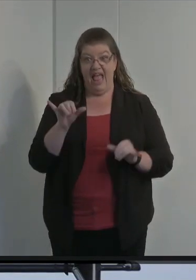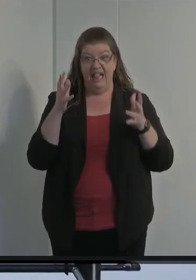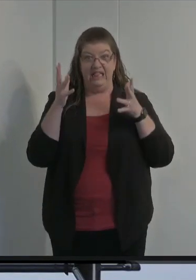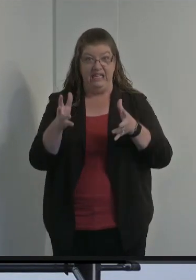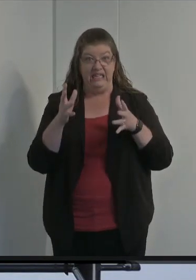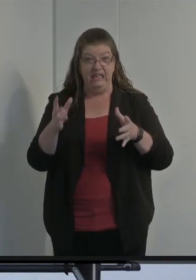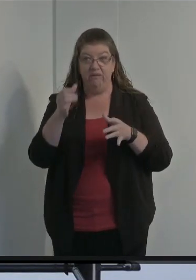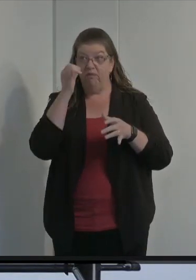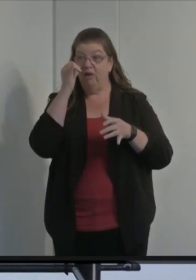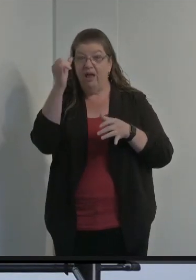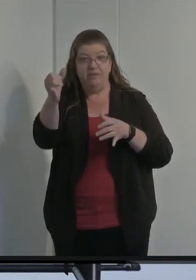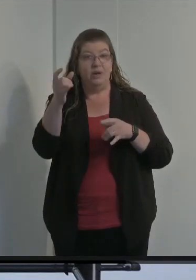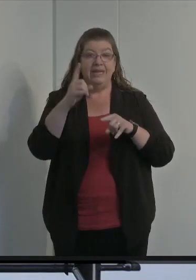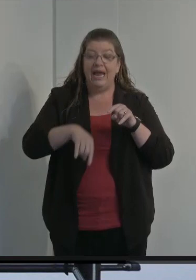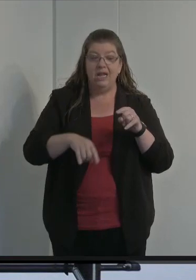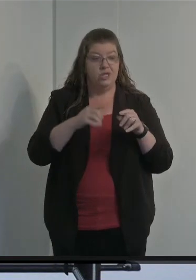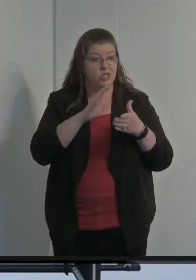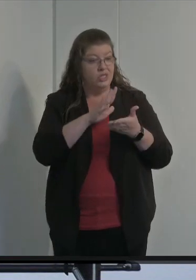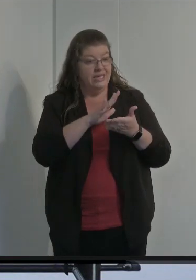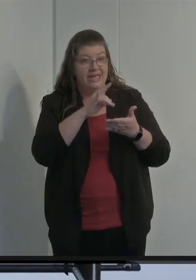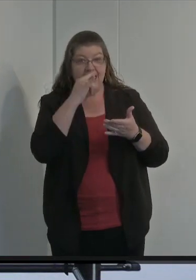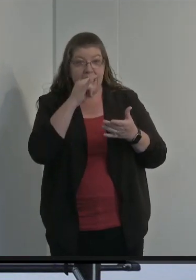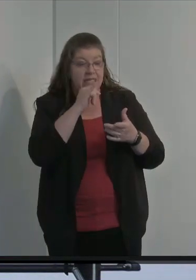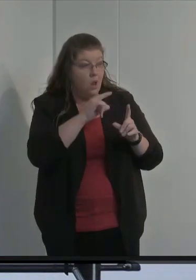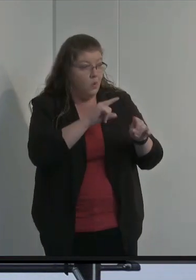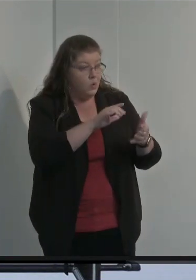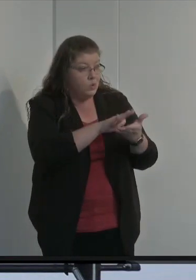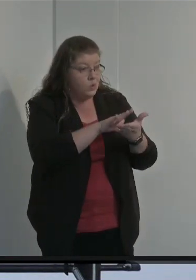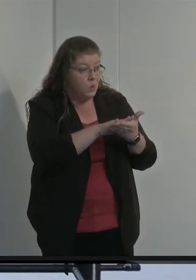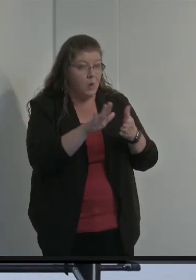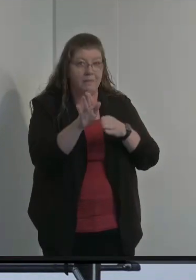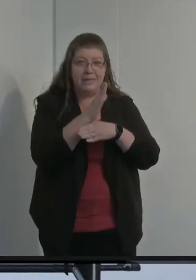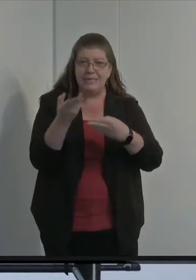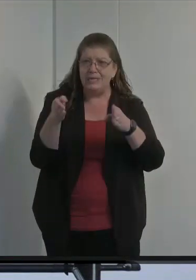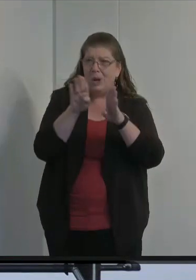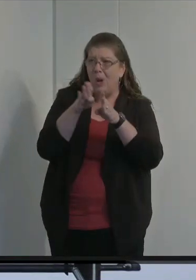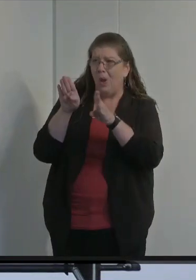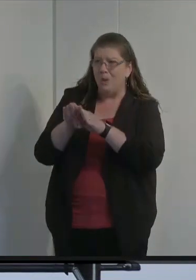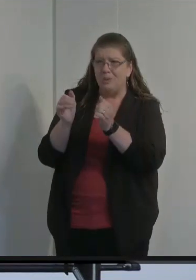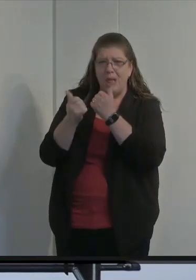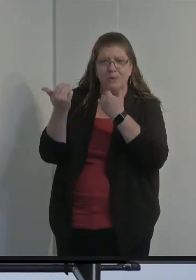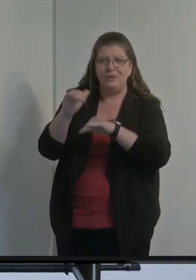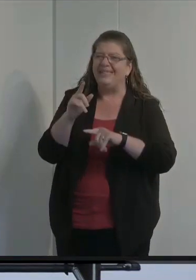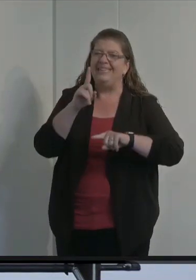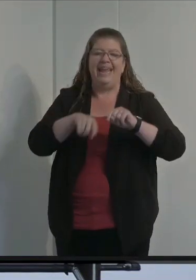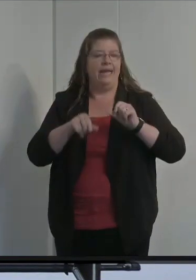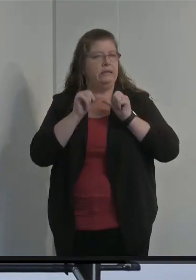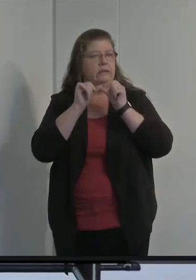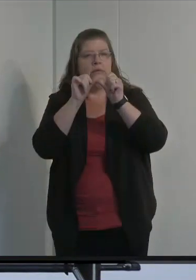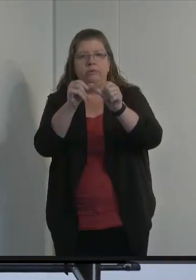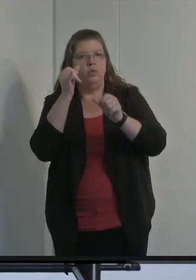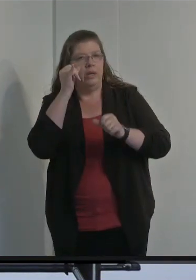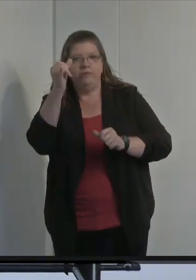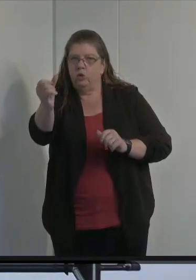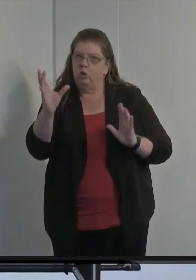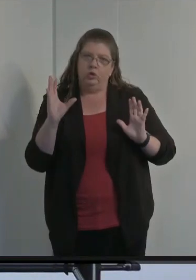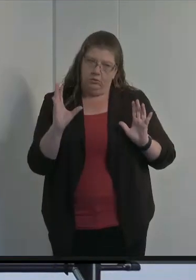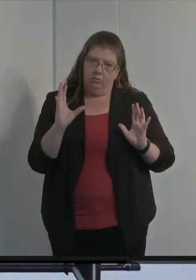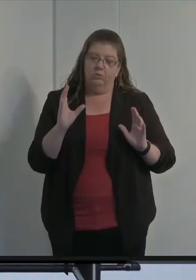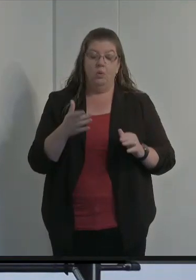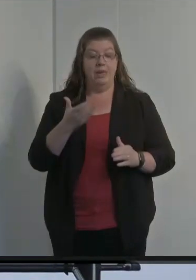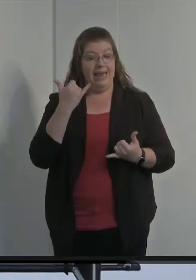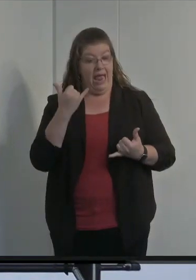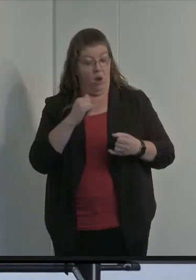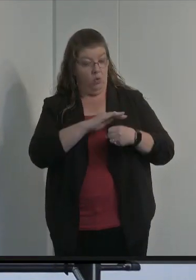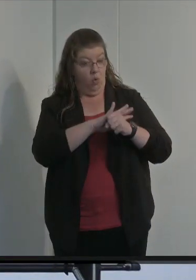this without students in school and businesses unable to stay open without restrictions. We know enough about COVID-19